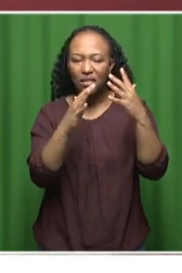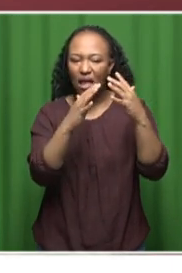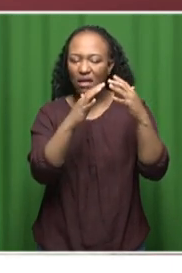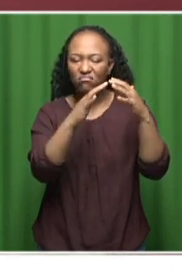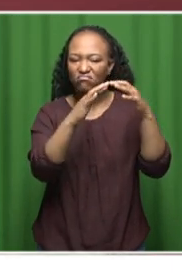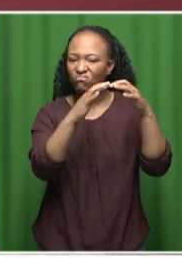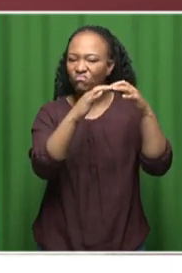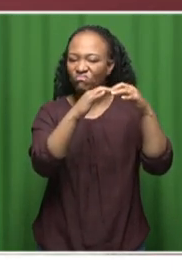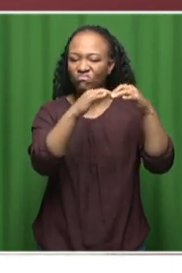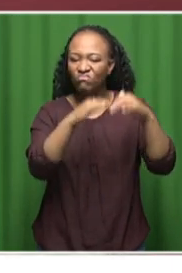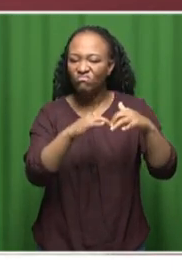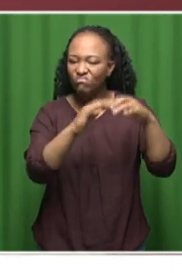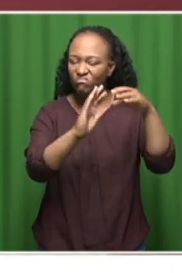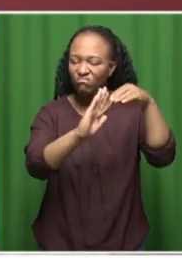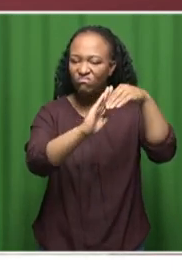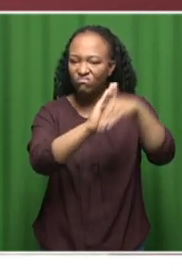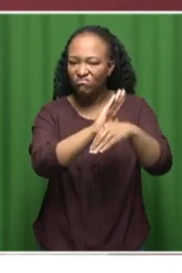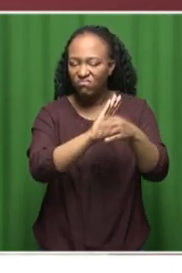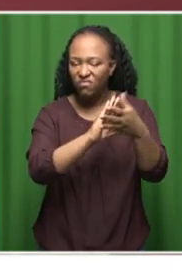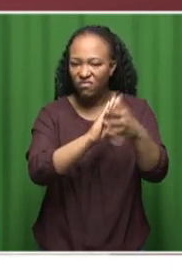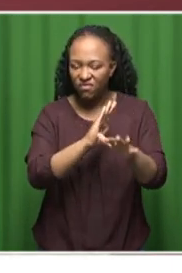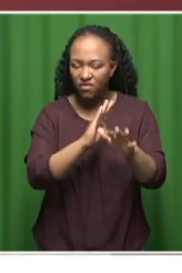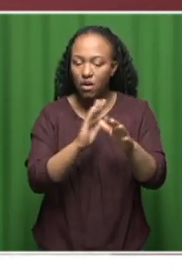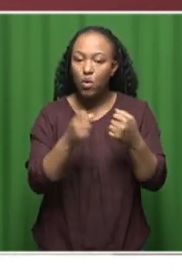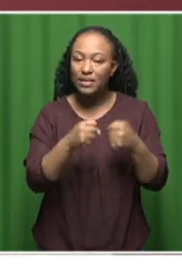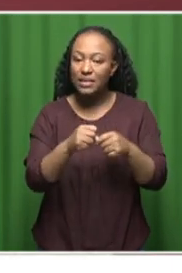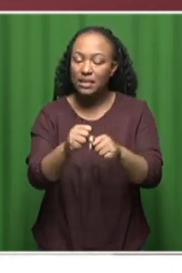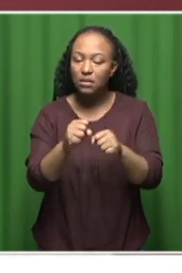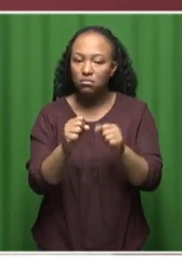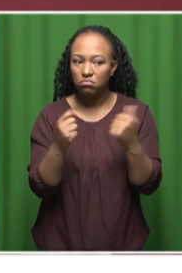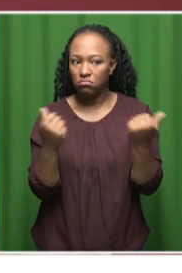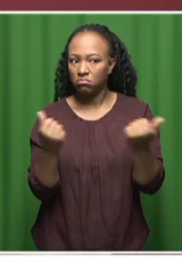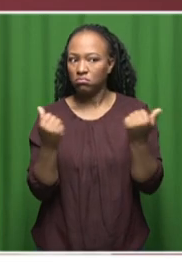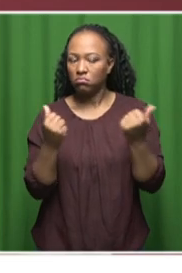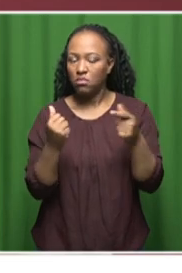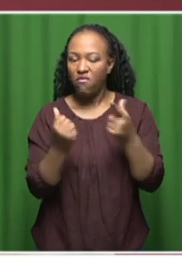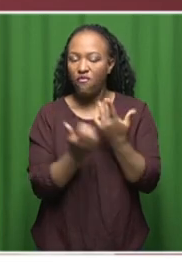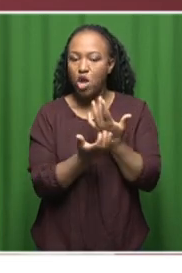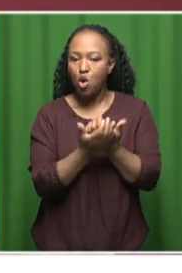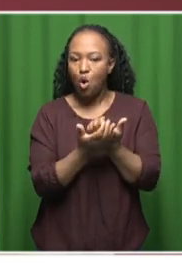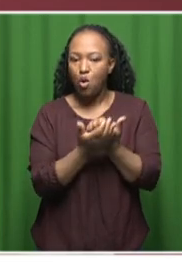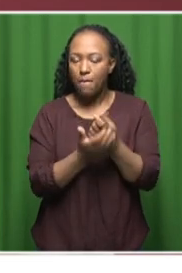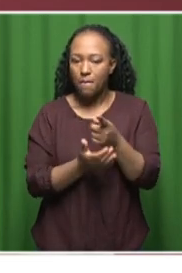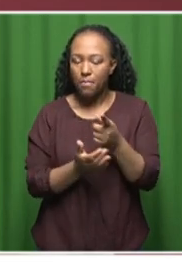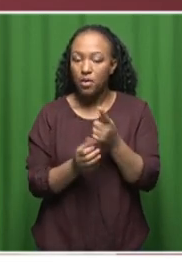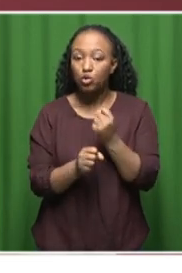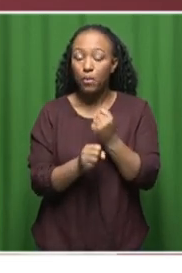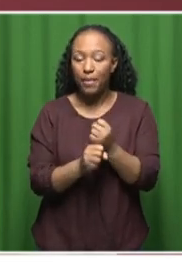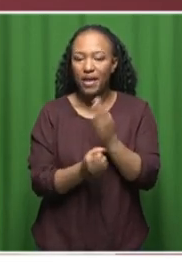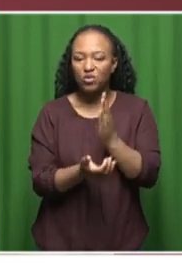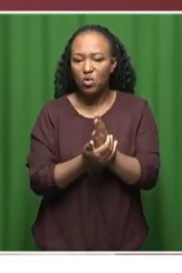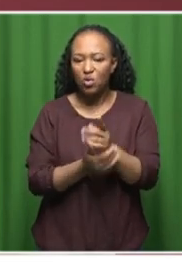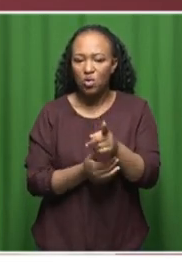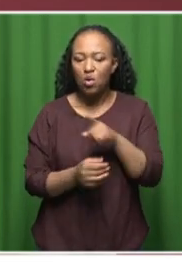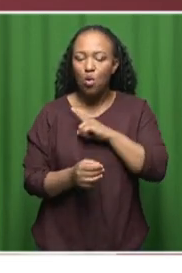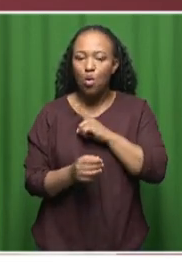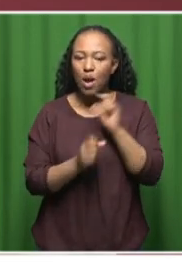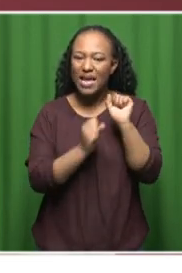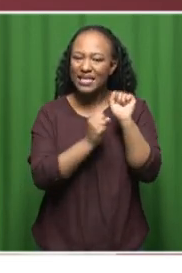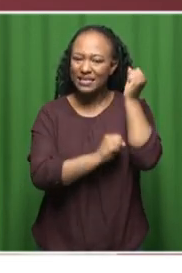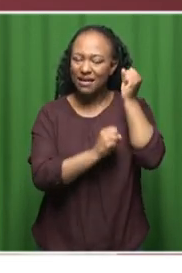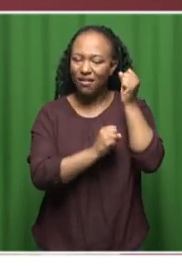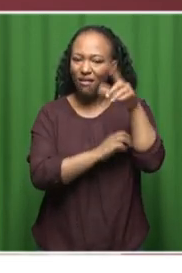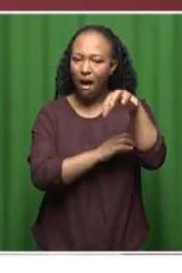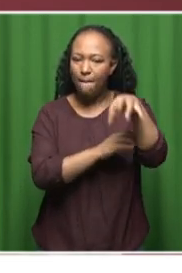There is particular negligence in terms of a strategic revitalization of the economy to make sure this so-called industrial